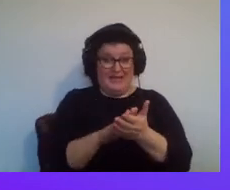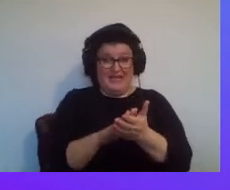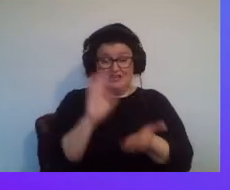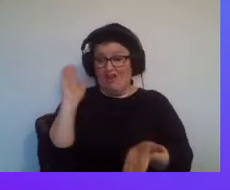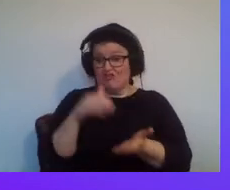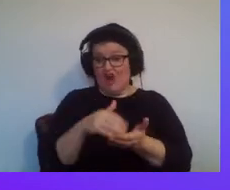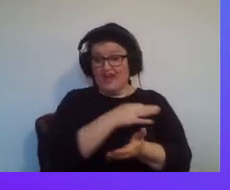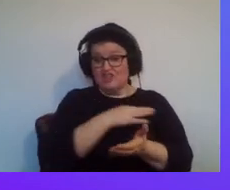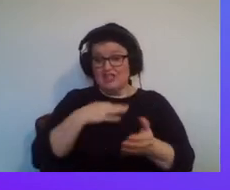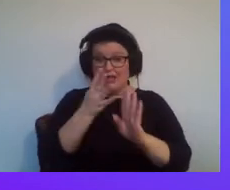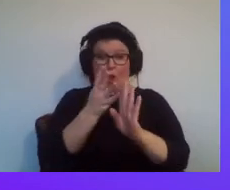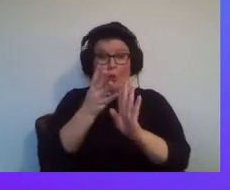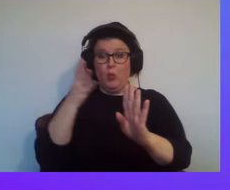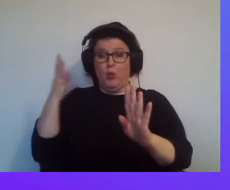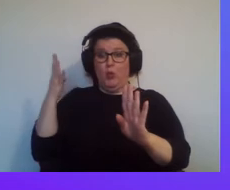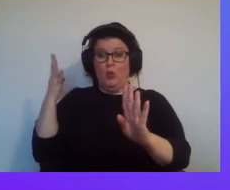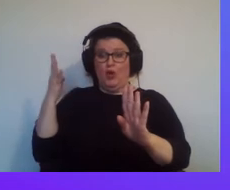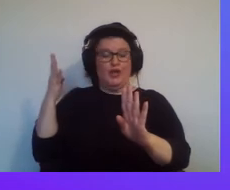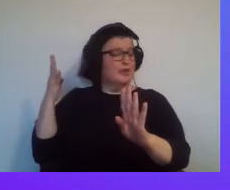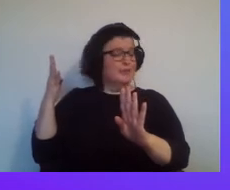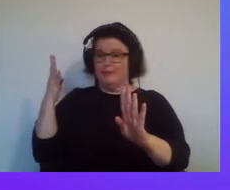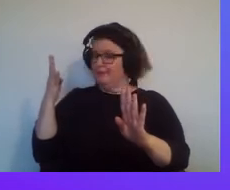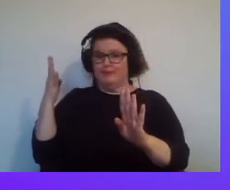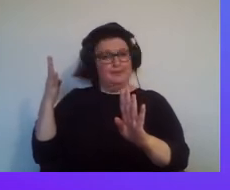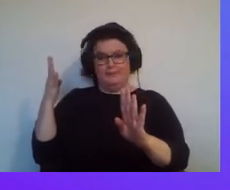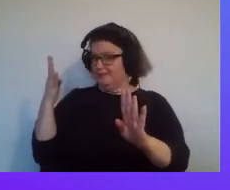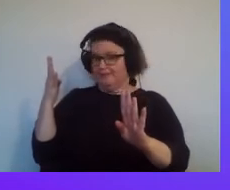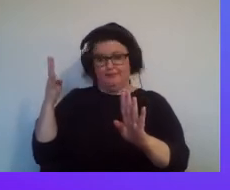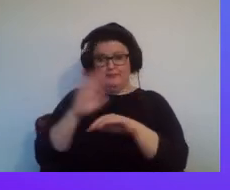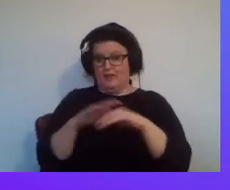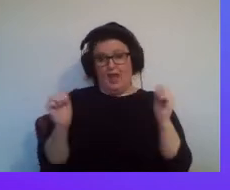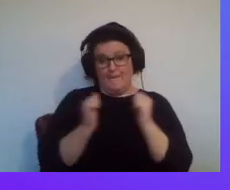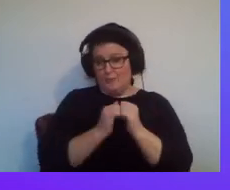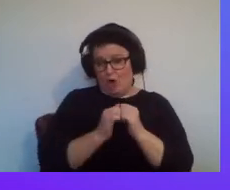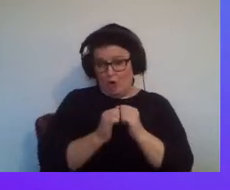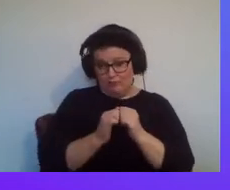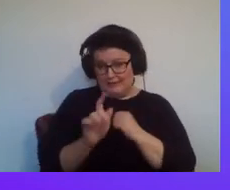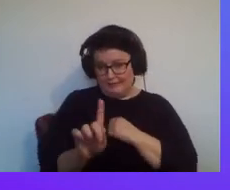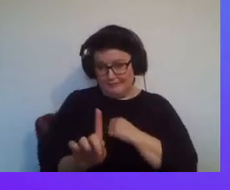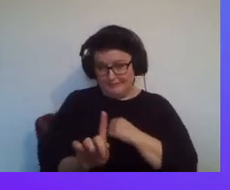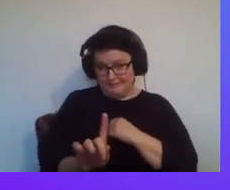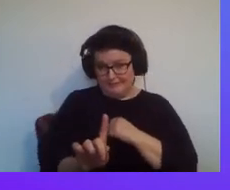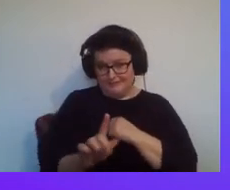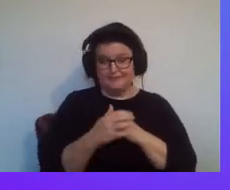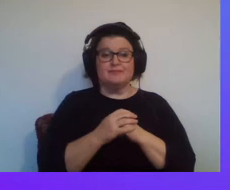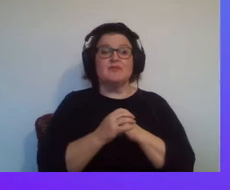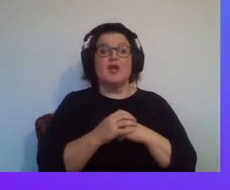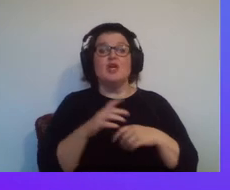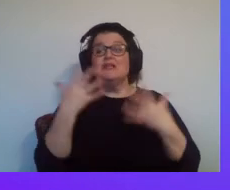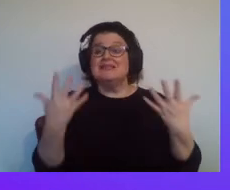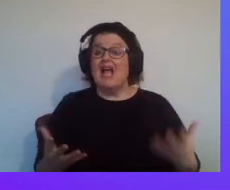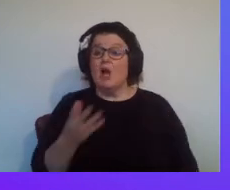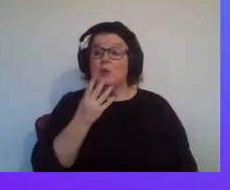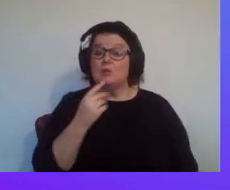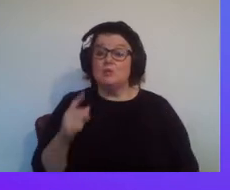seen. So we've had to do telephone, video, whatever, but we haven't actually closed our doors. And I think